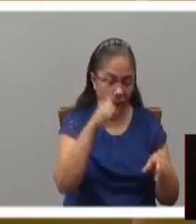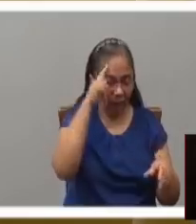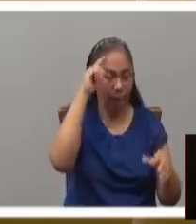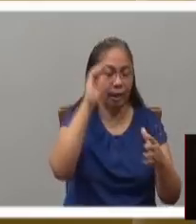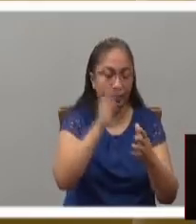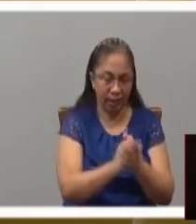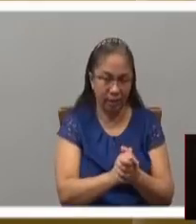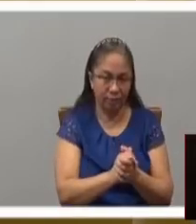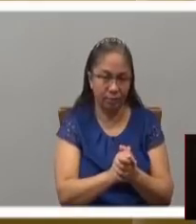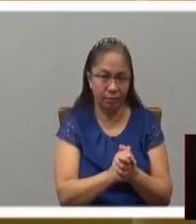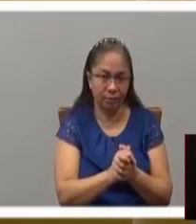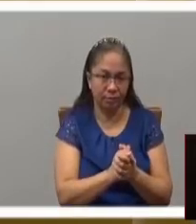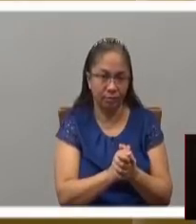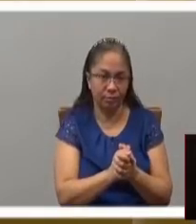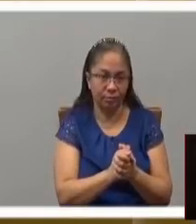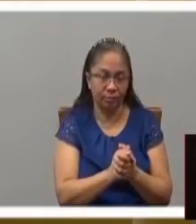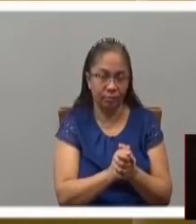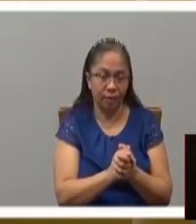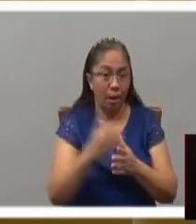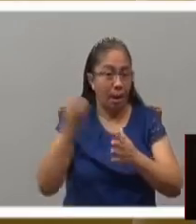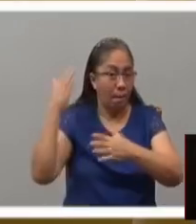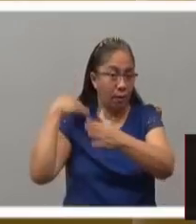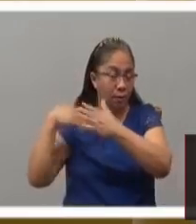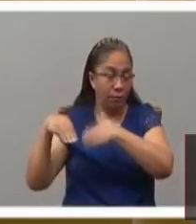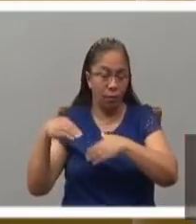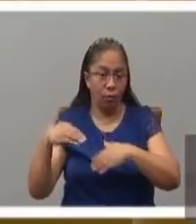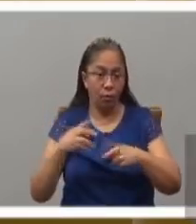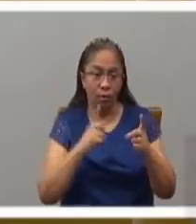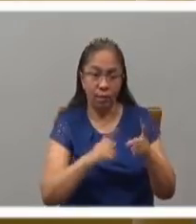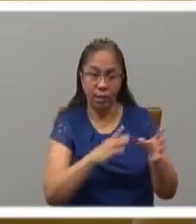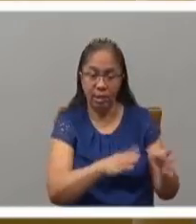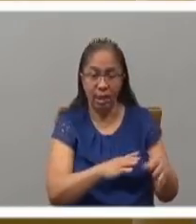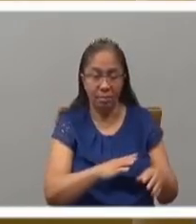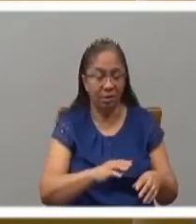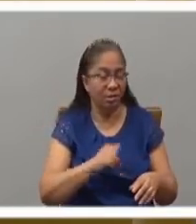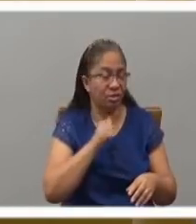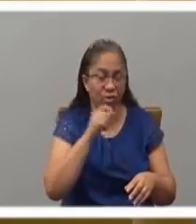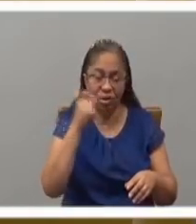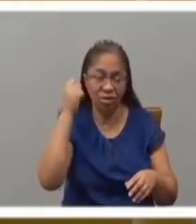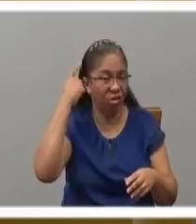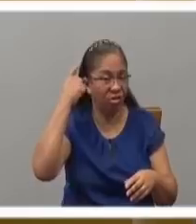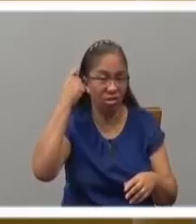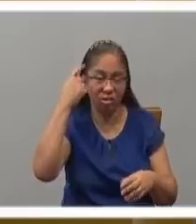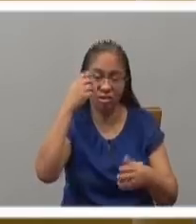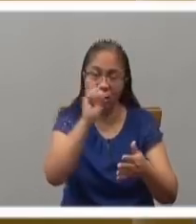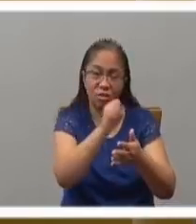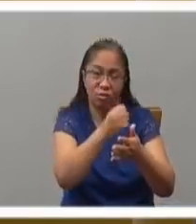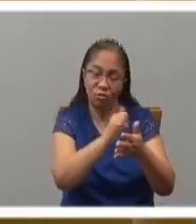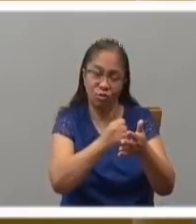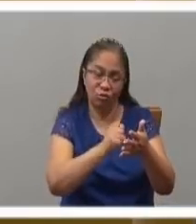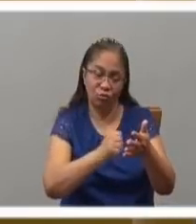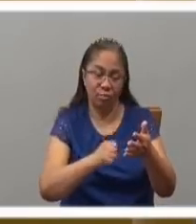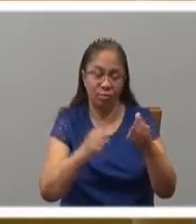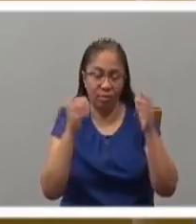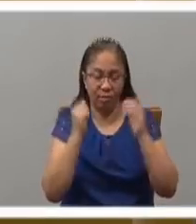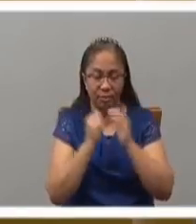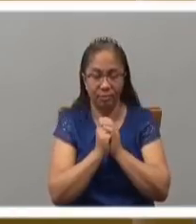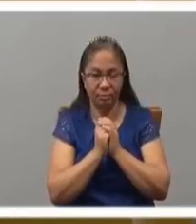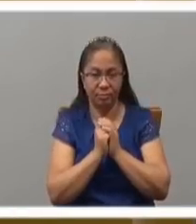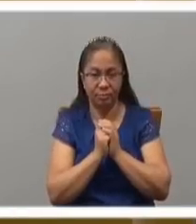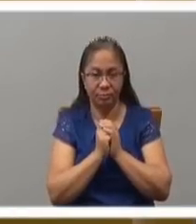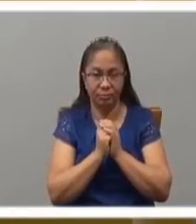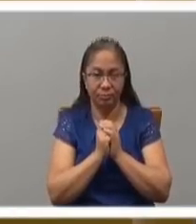he believed. Till that moment, they had failed to understand the teaching of